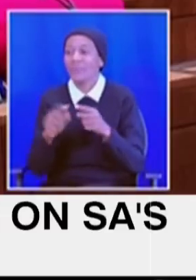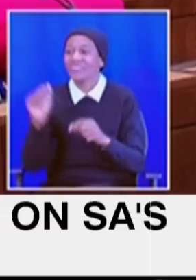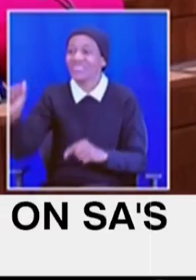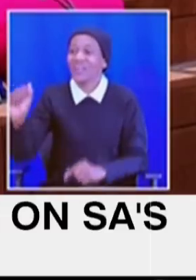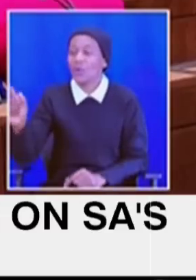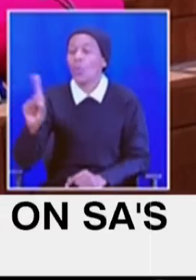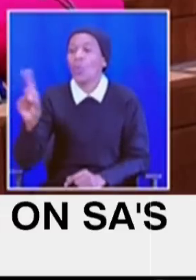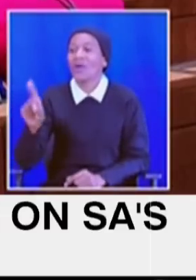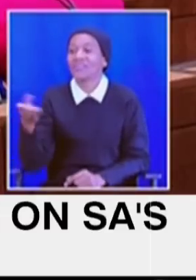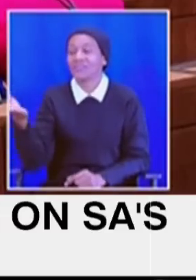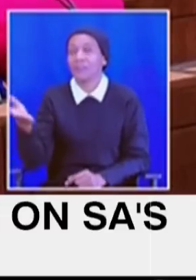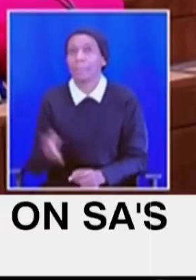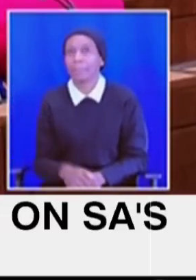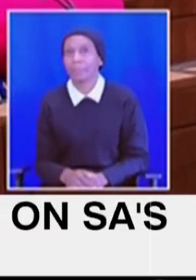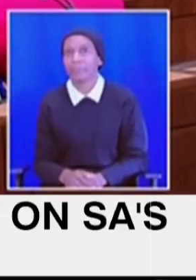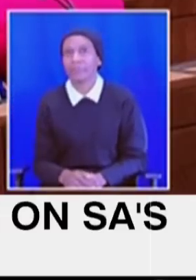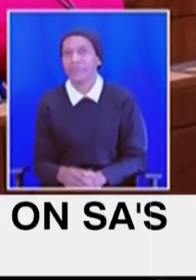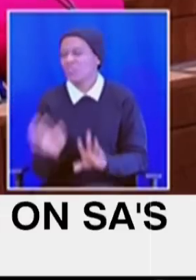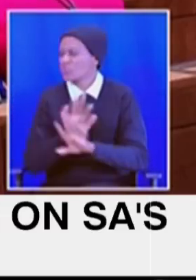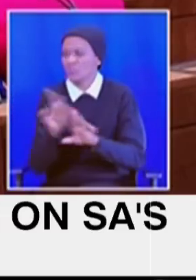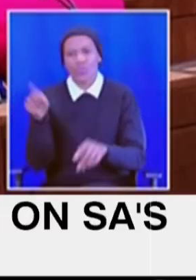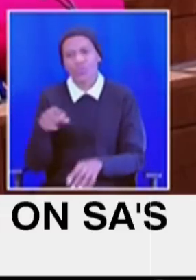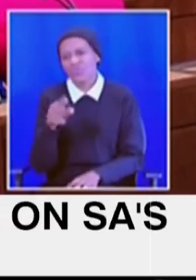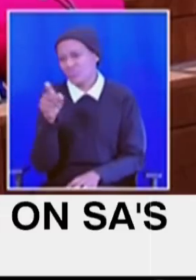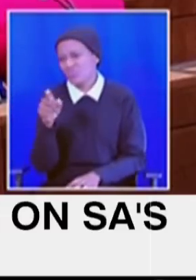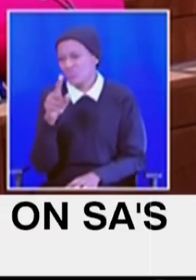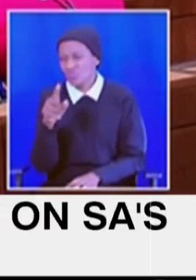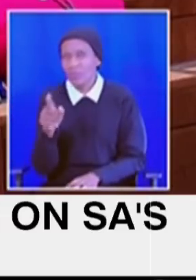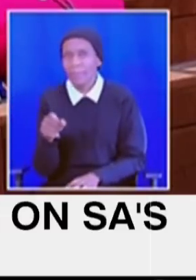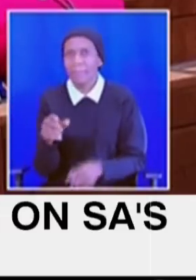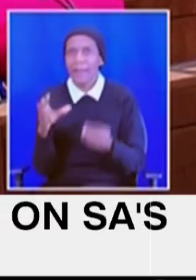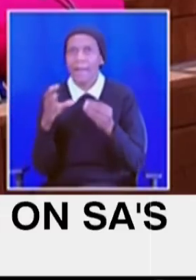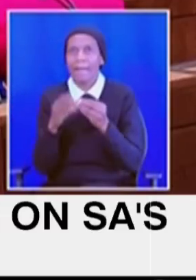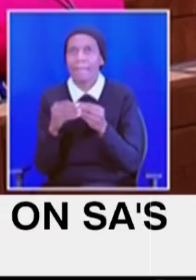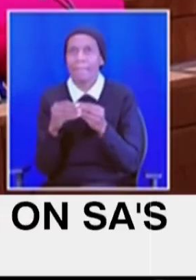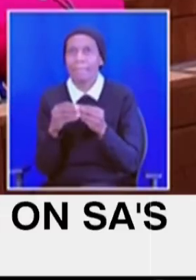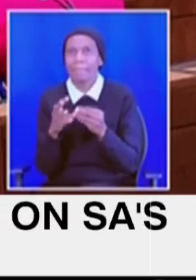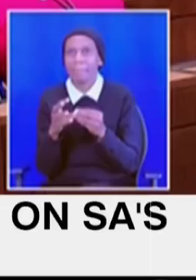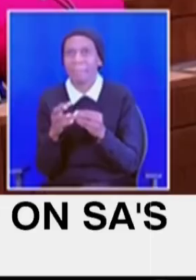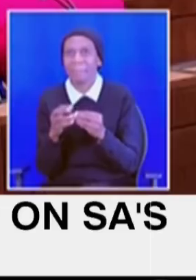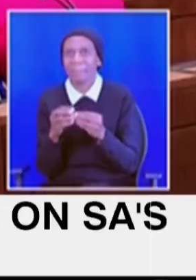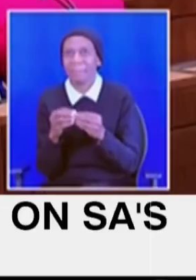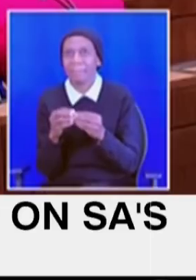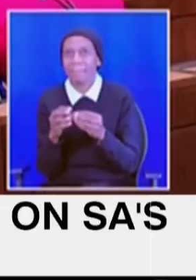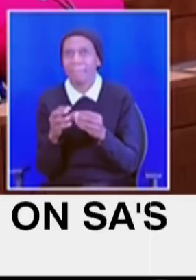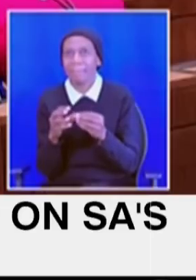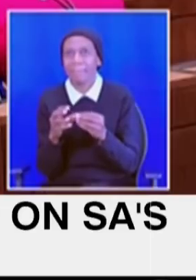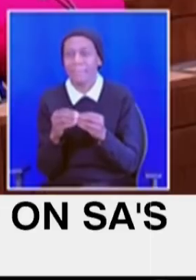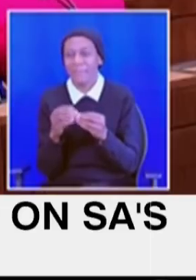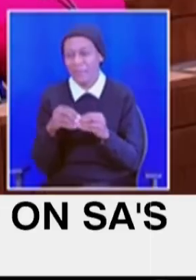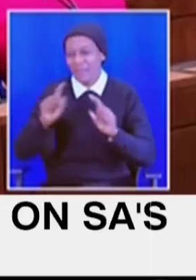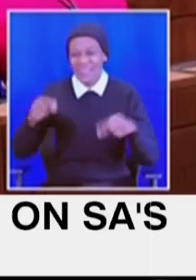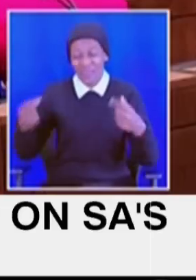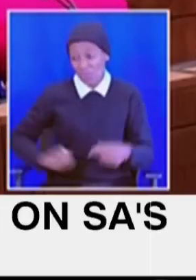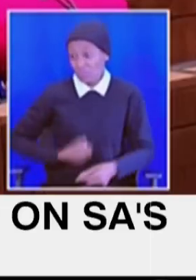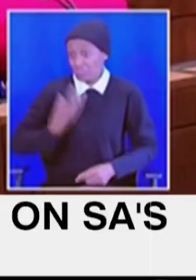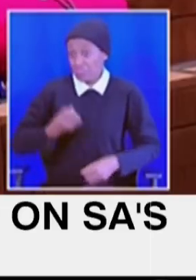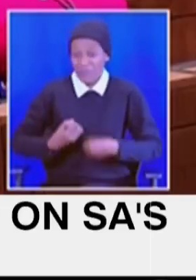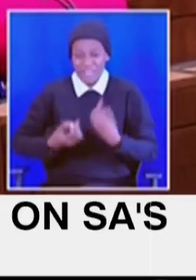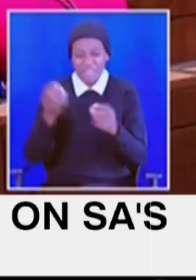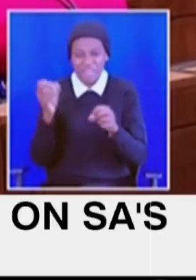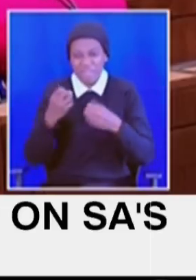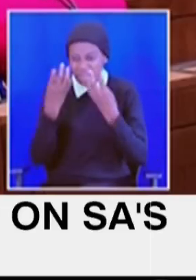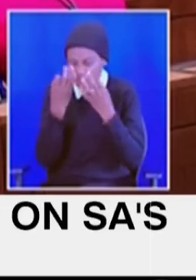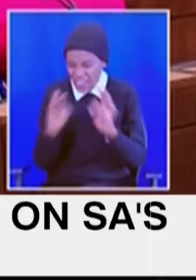It's censorship. What you are trying to do, Chairperson. But by members not expressing what they want to express fully. Honourable